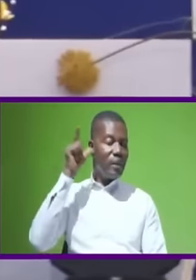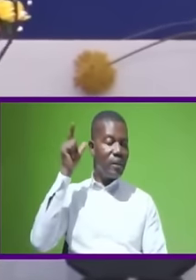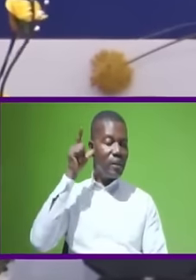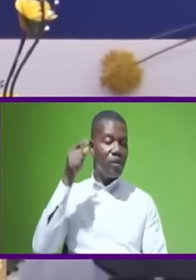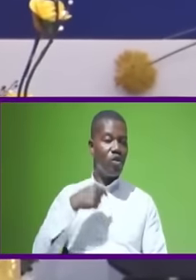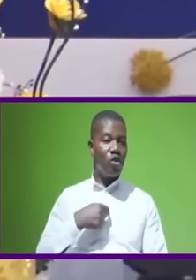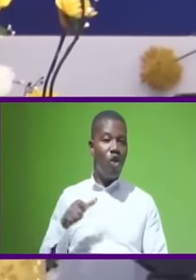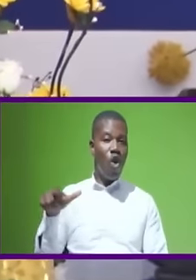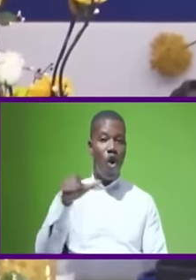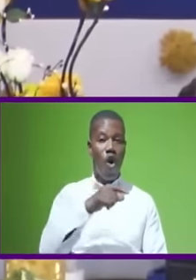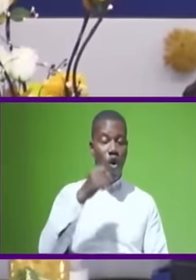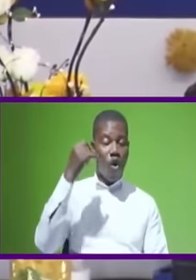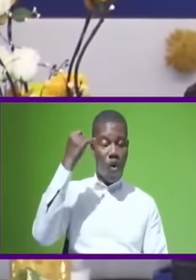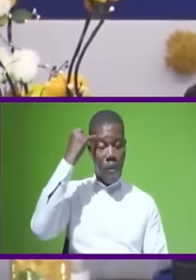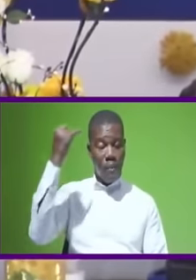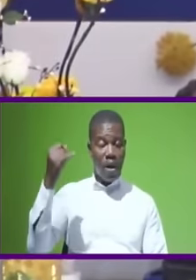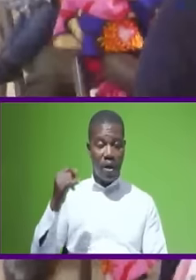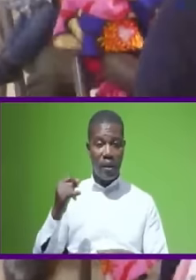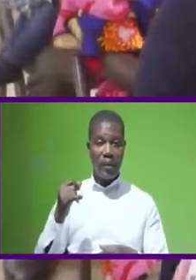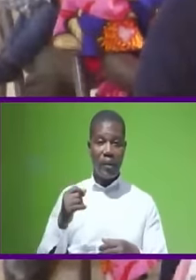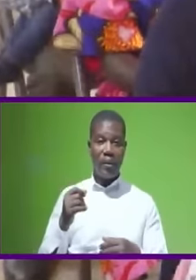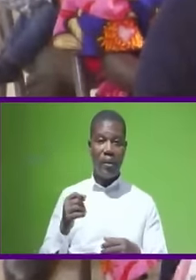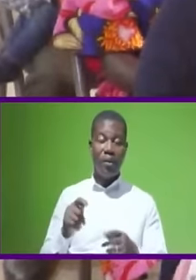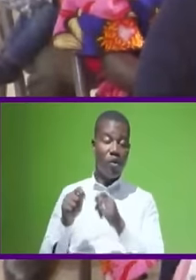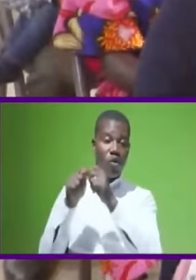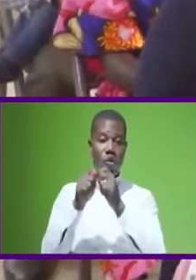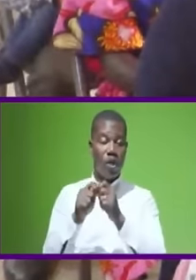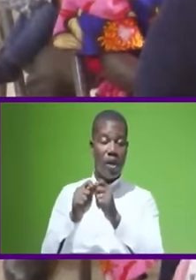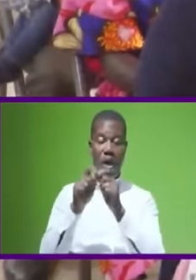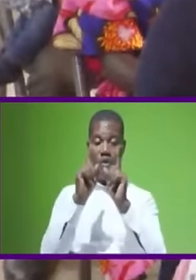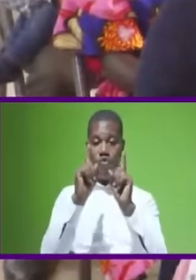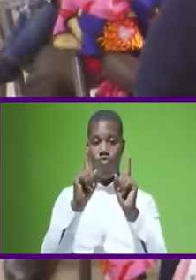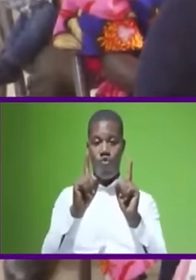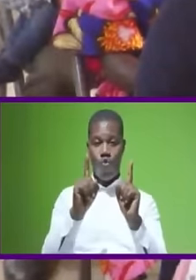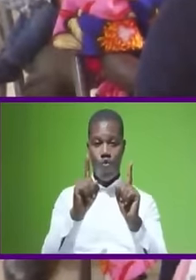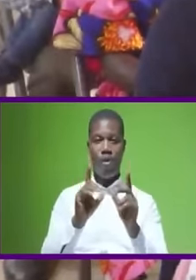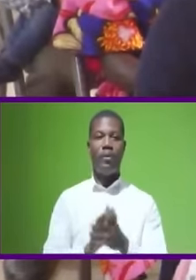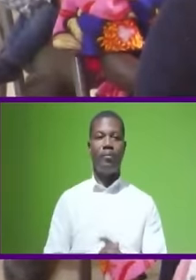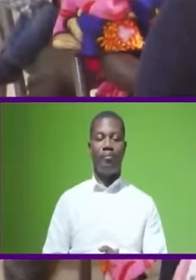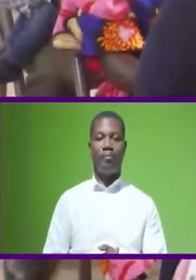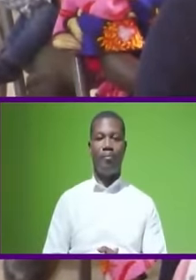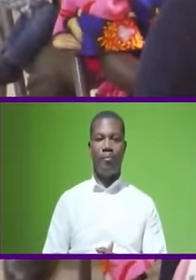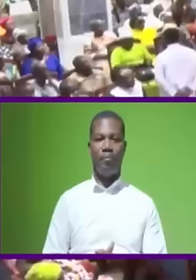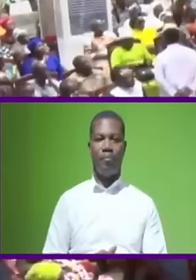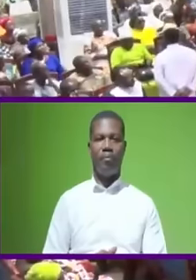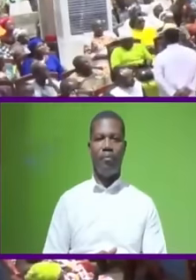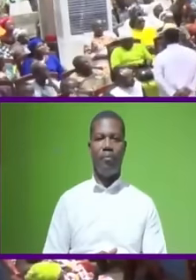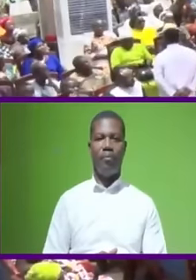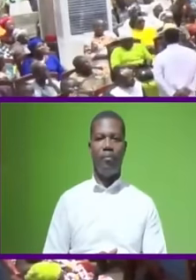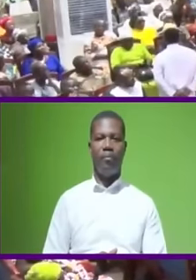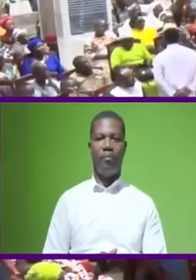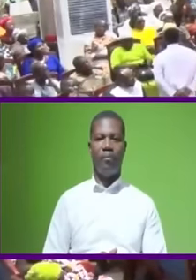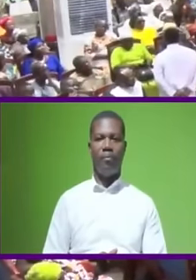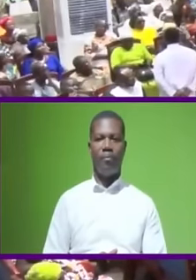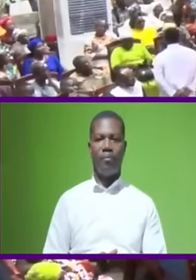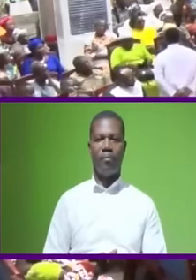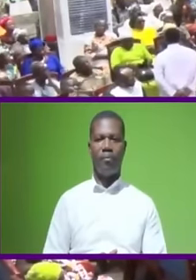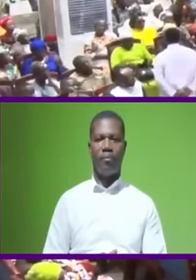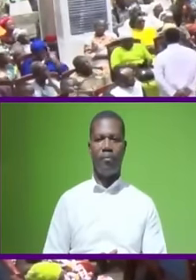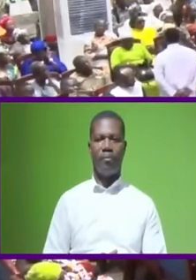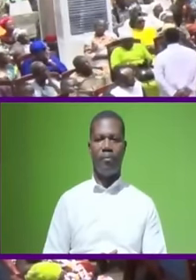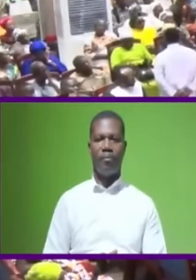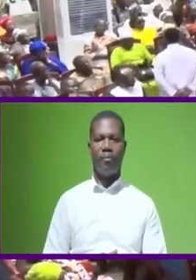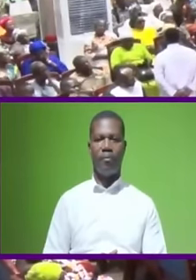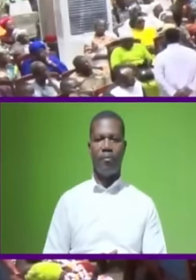pleased. So please, I would like everyone to listen to me so that we shall have one